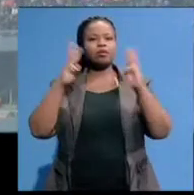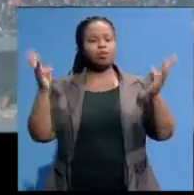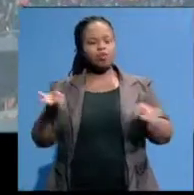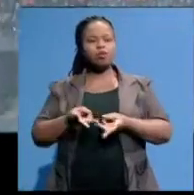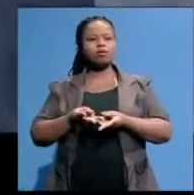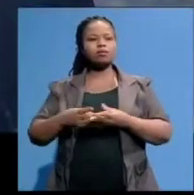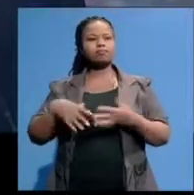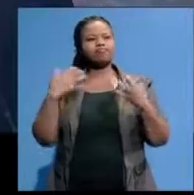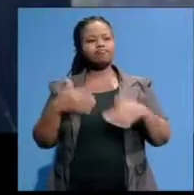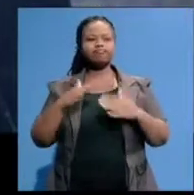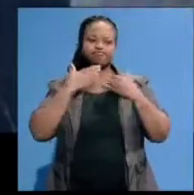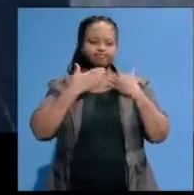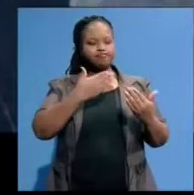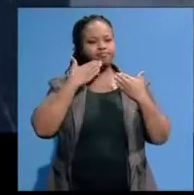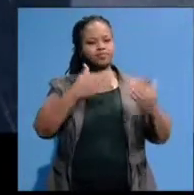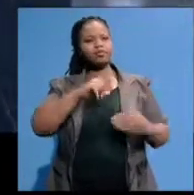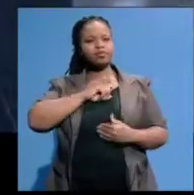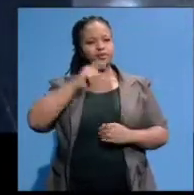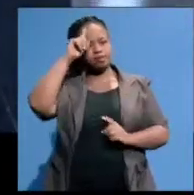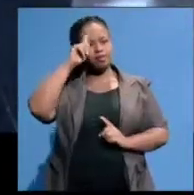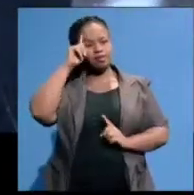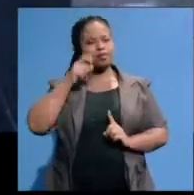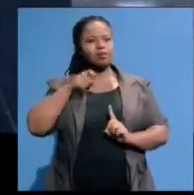sharing Nelson Mandela with us.